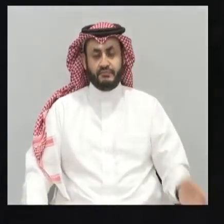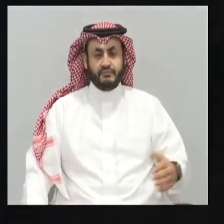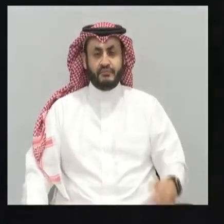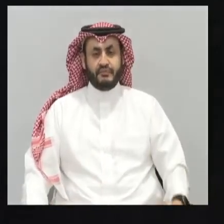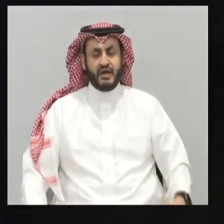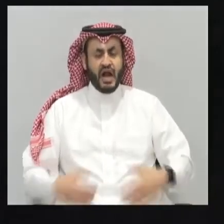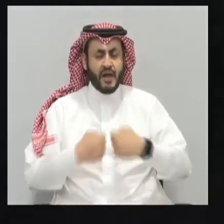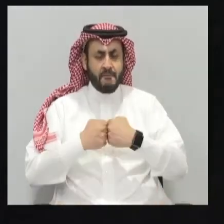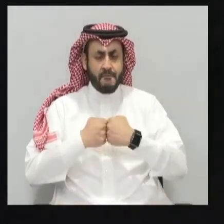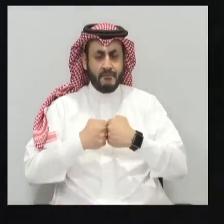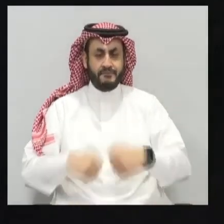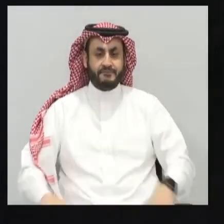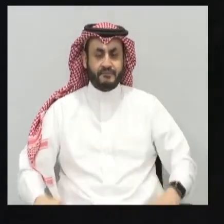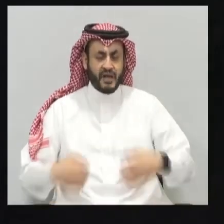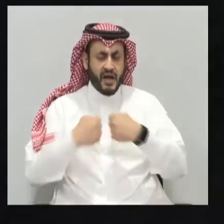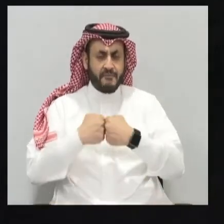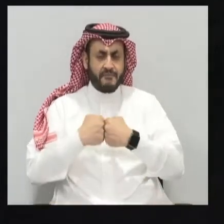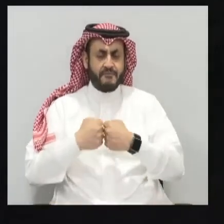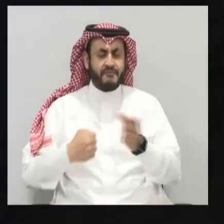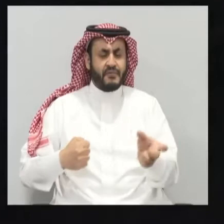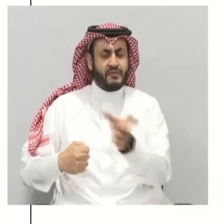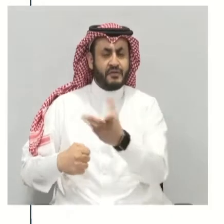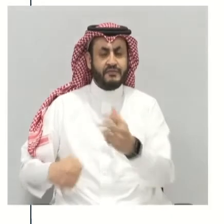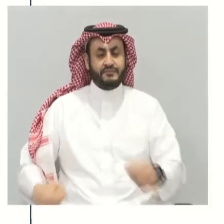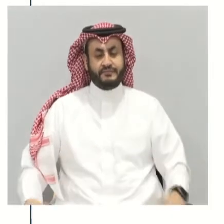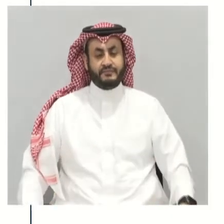pressure? Pressure. What is the meaning of the word pressure?